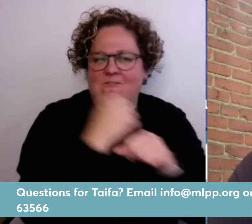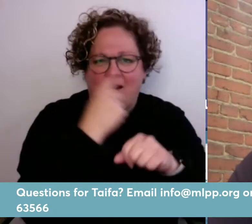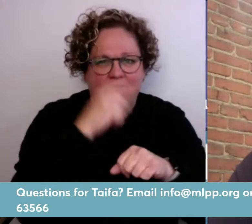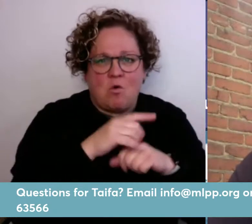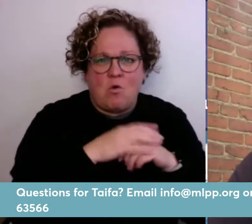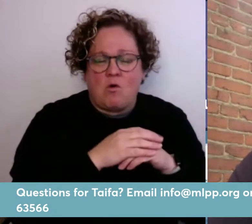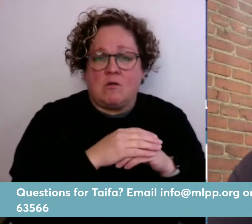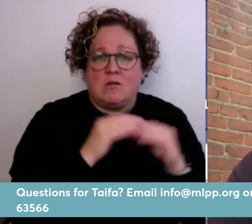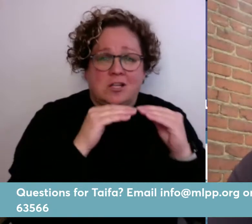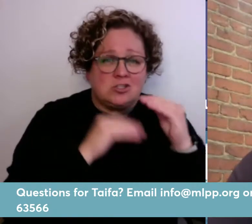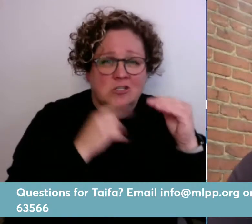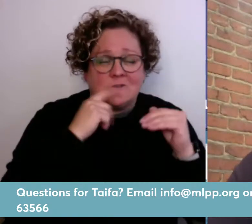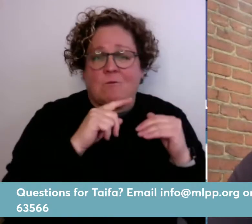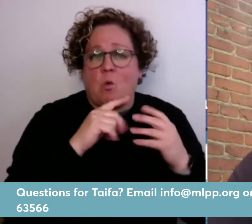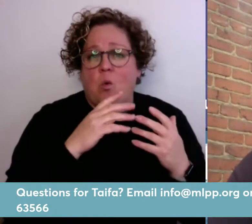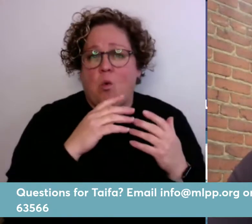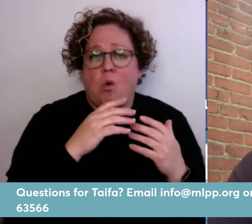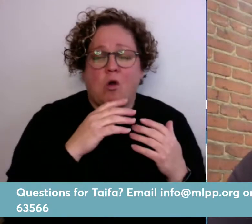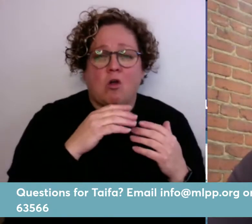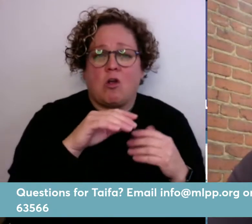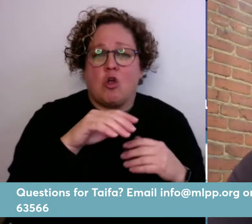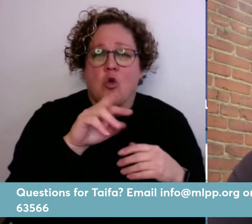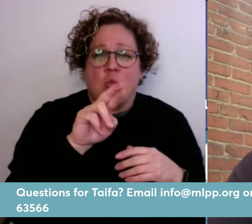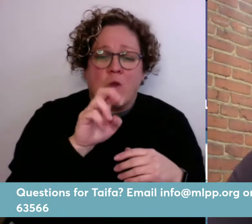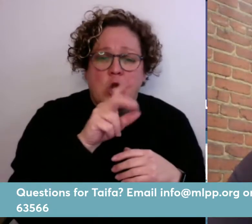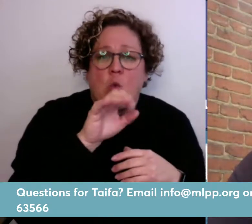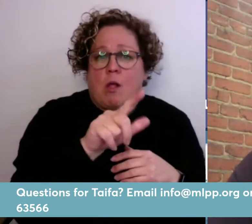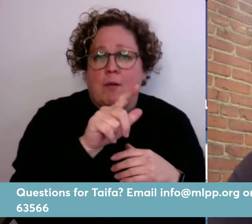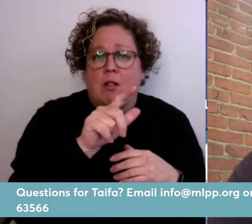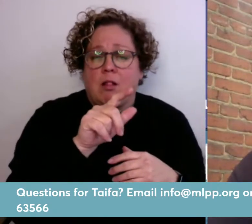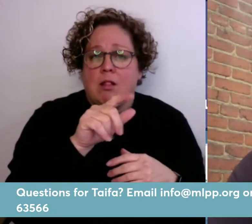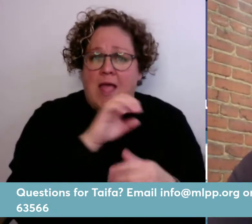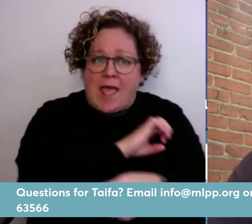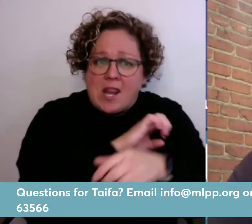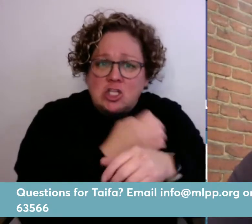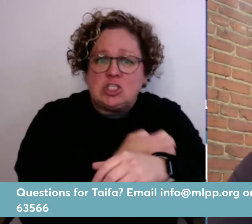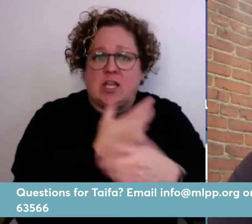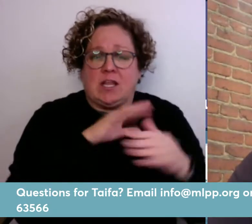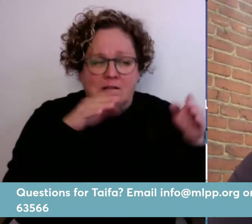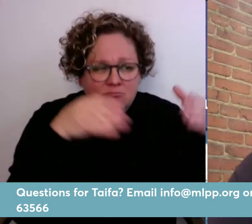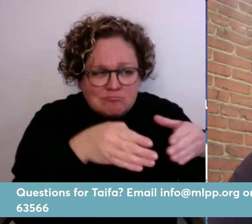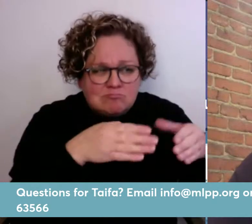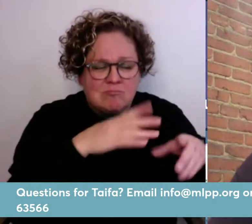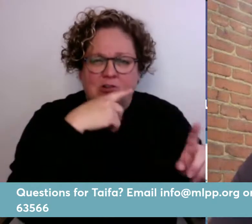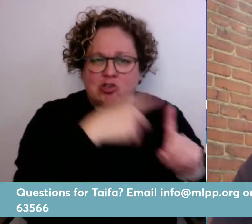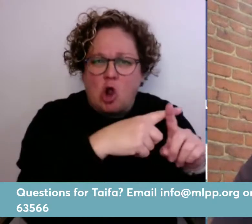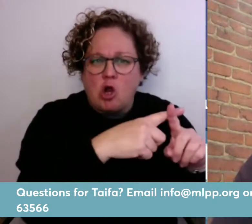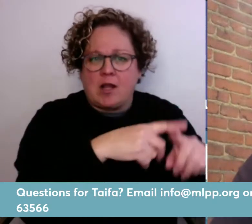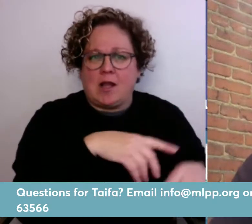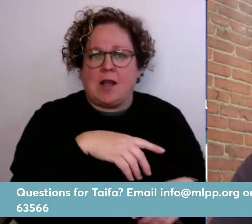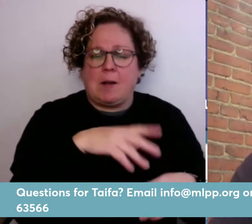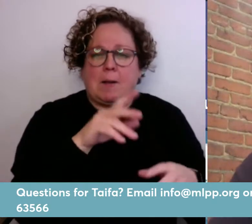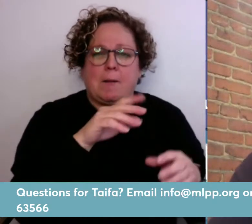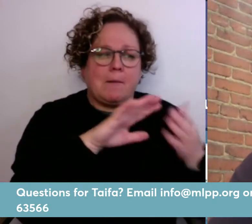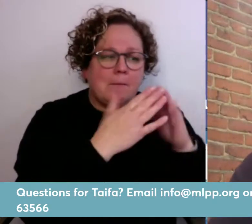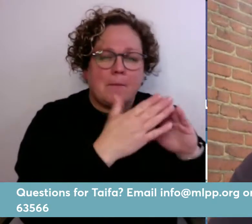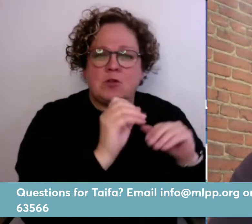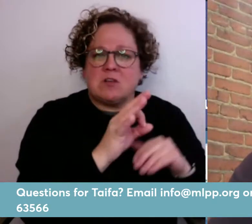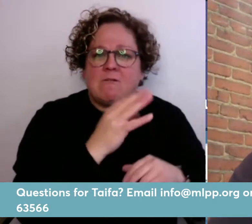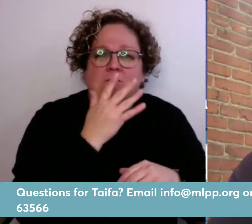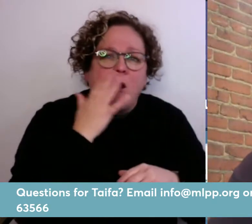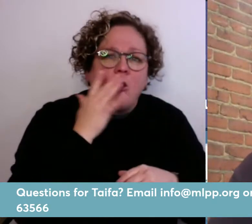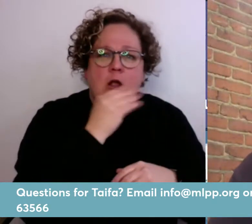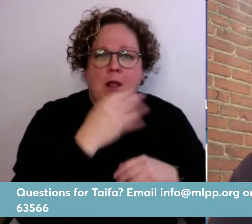renewable energy, climate investments aimed at poor and communities of color, pushing